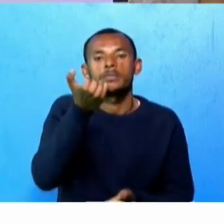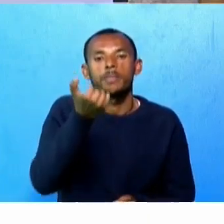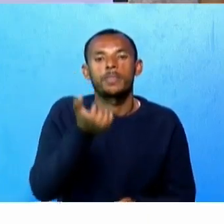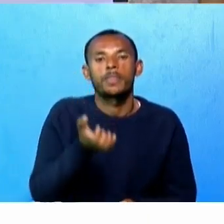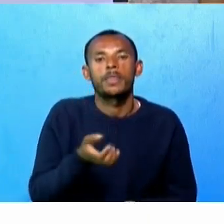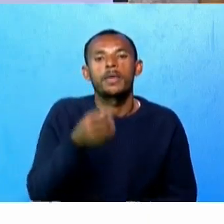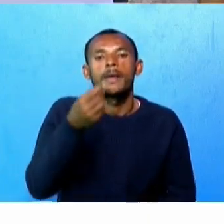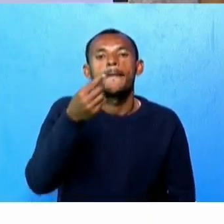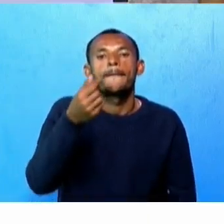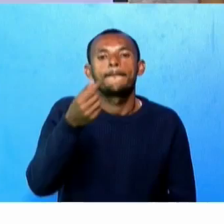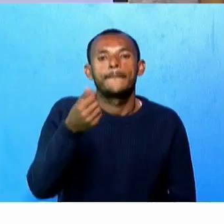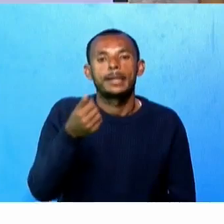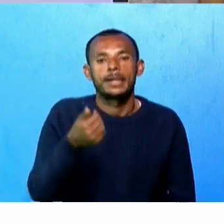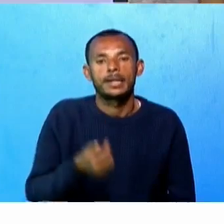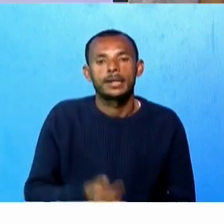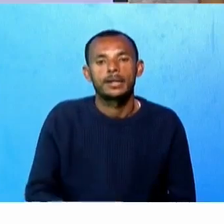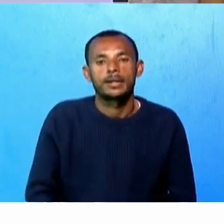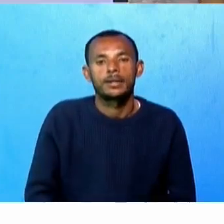BER